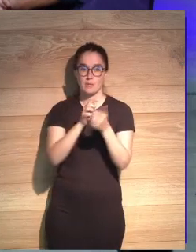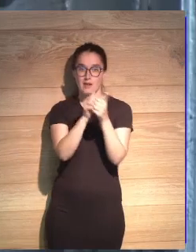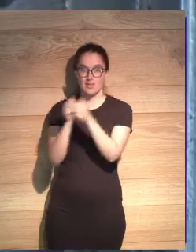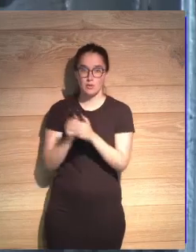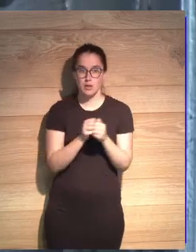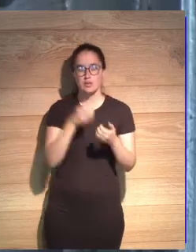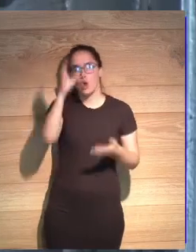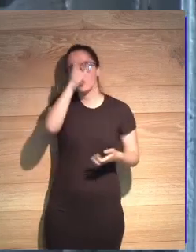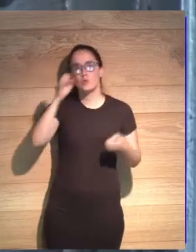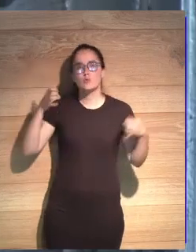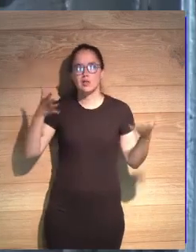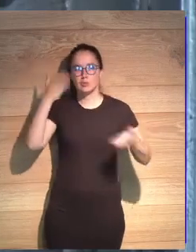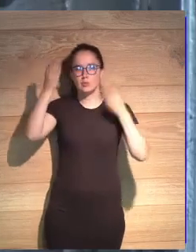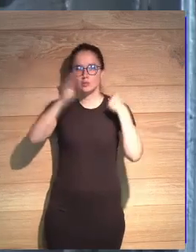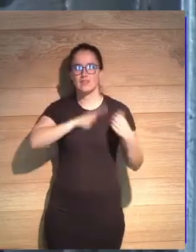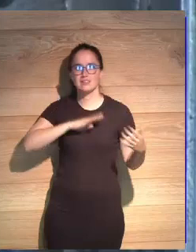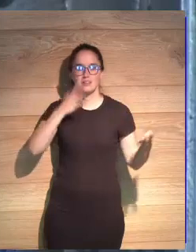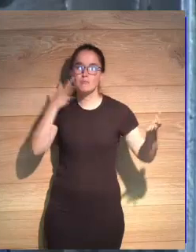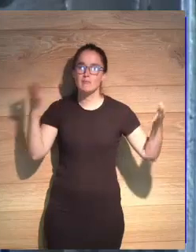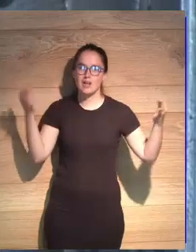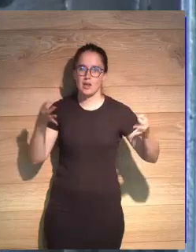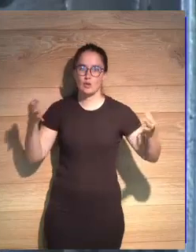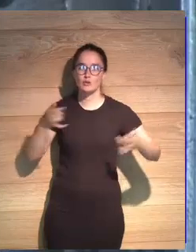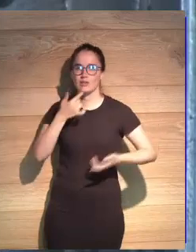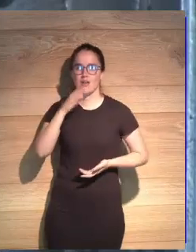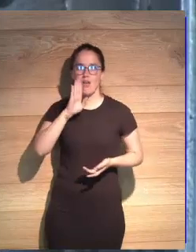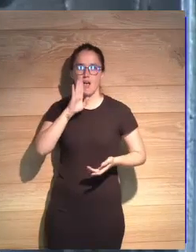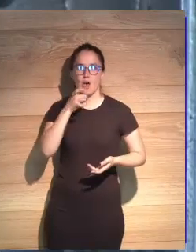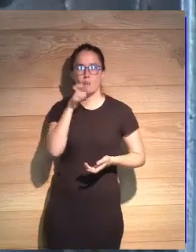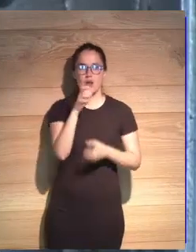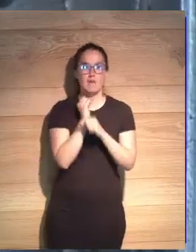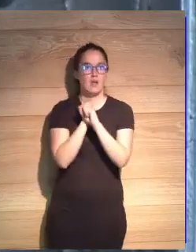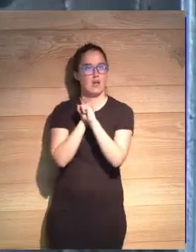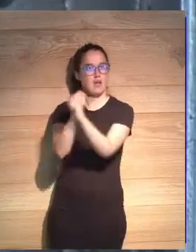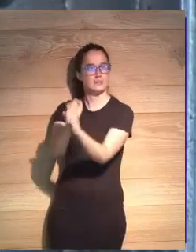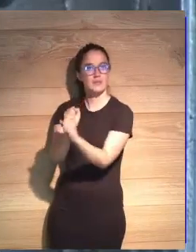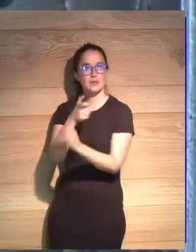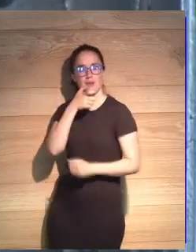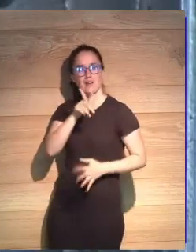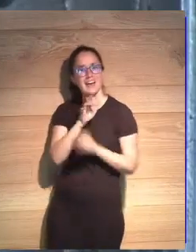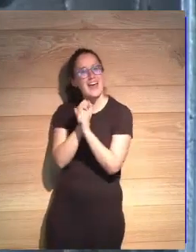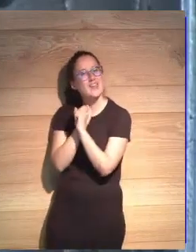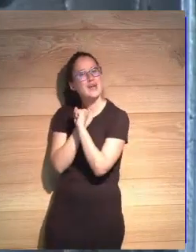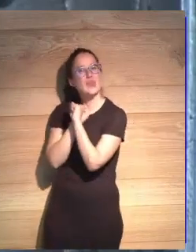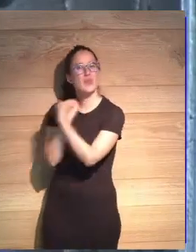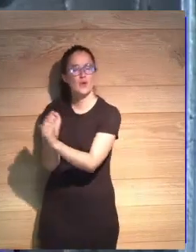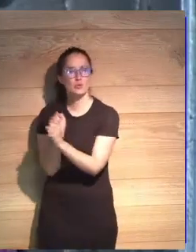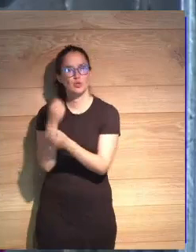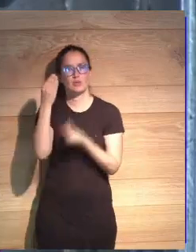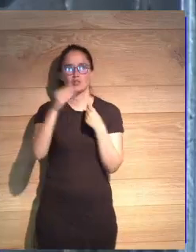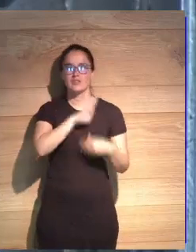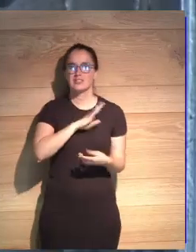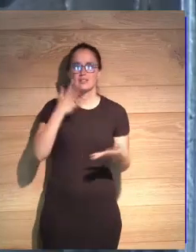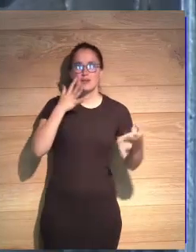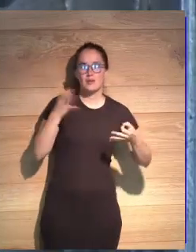be references for the good use of video games. What do you think? I think it's risky, it's